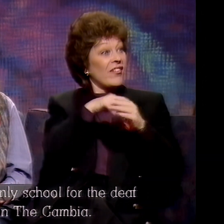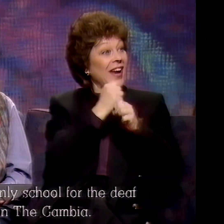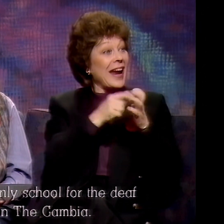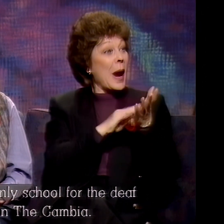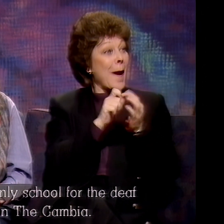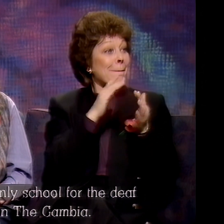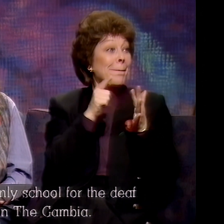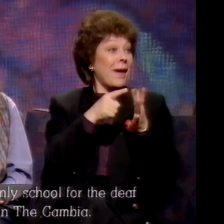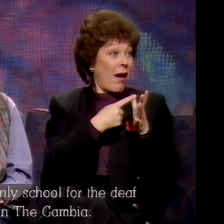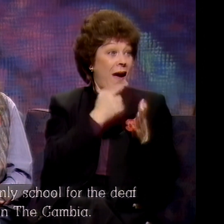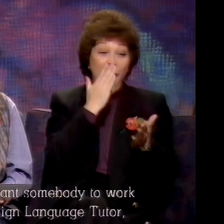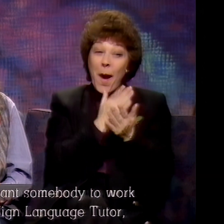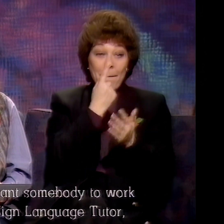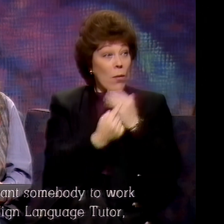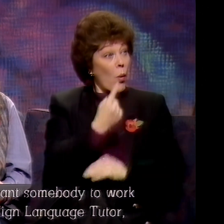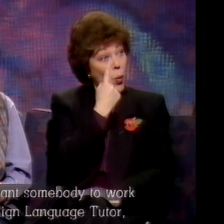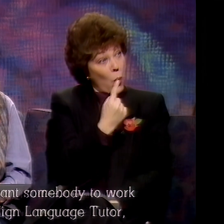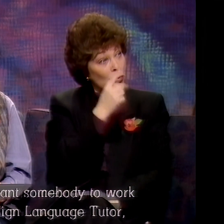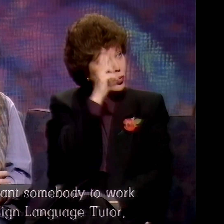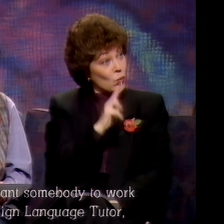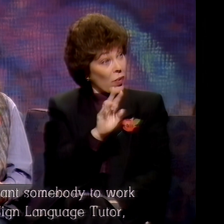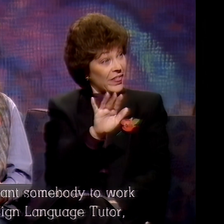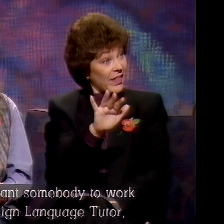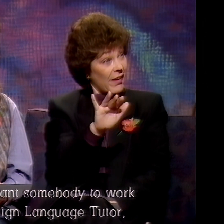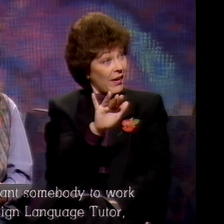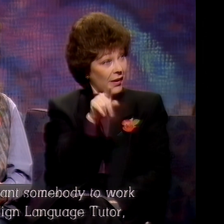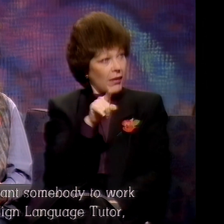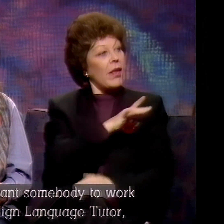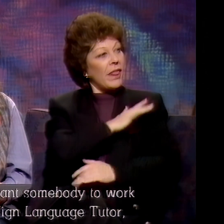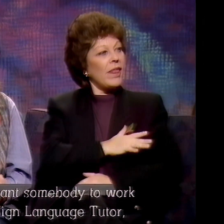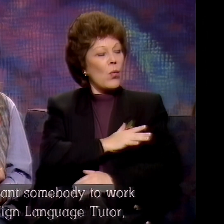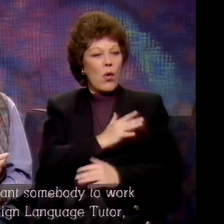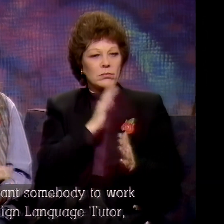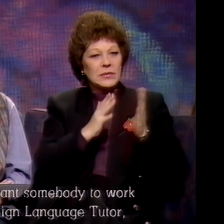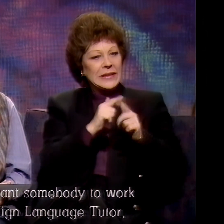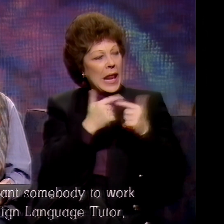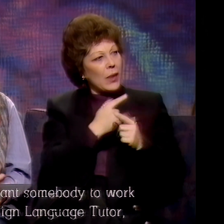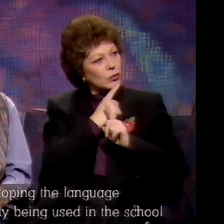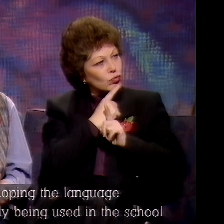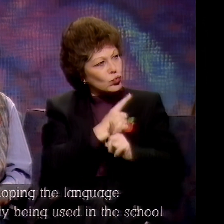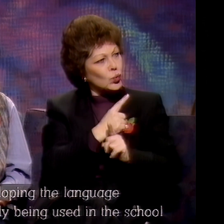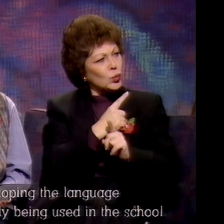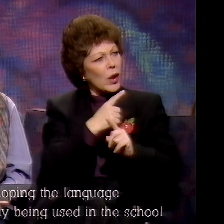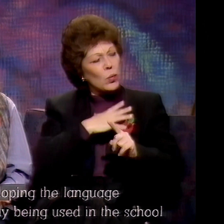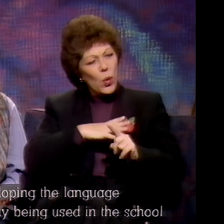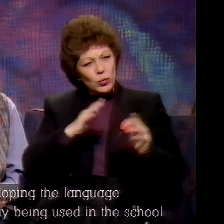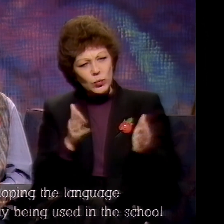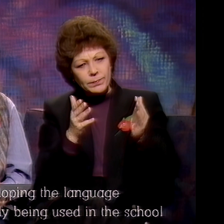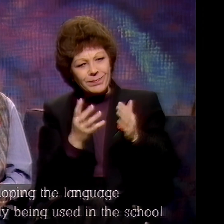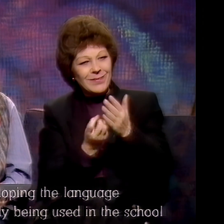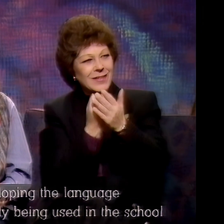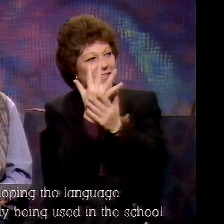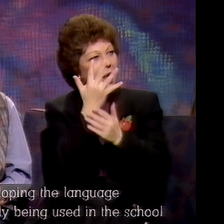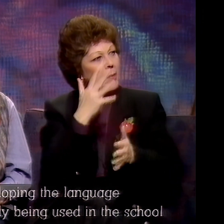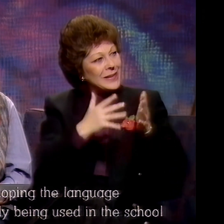whole country. And they want somebody to work as a sign language tutor, developing the language that's already being used in that school